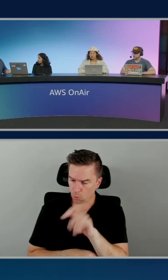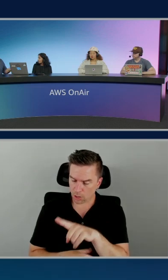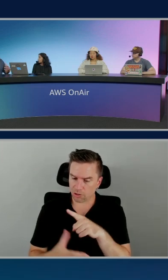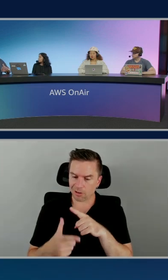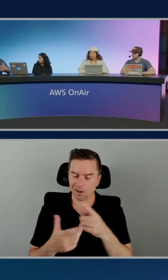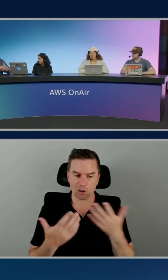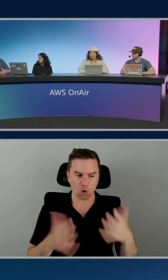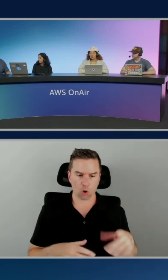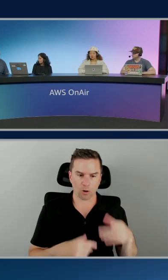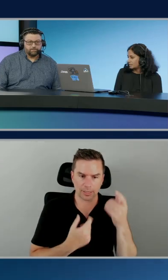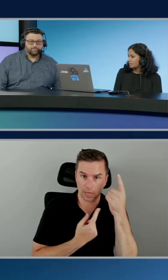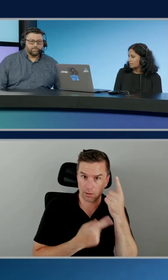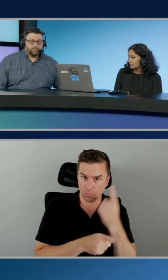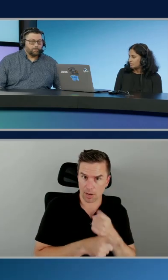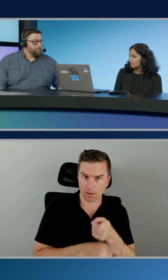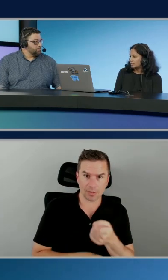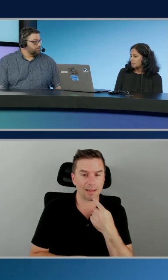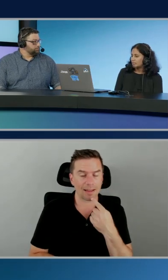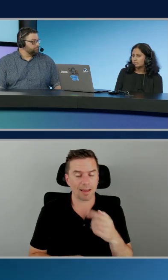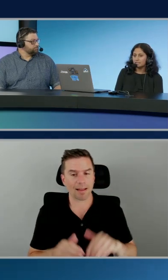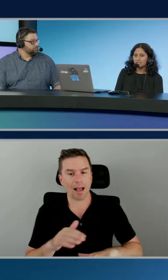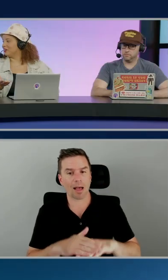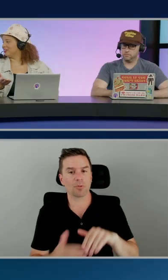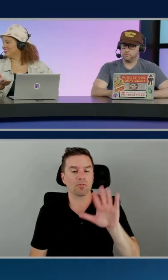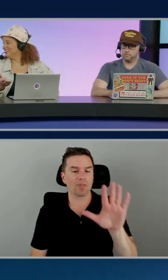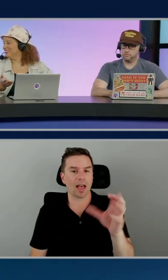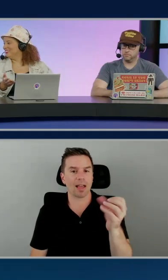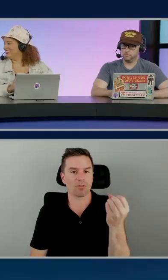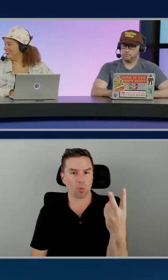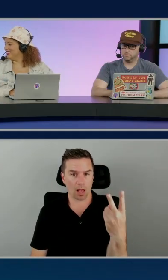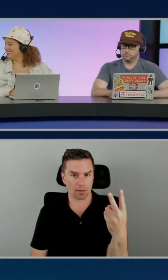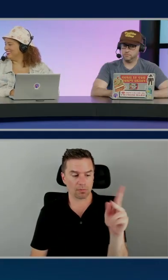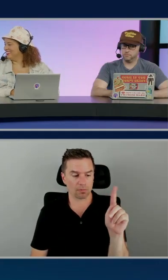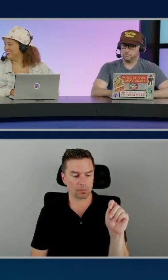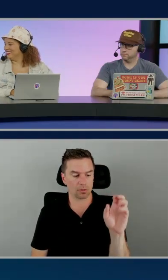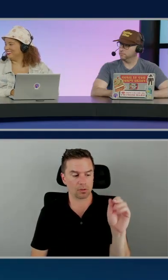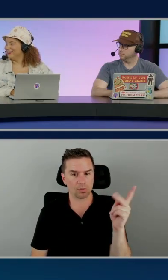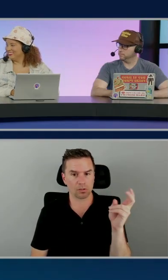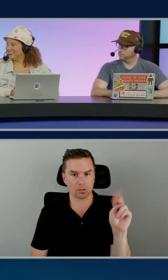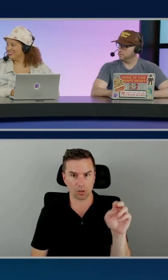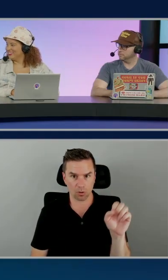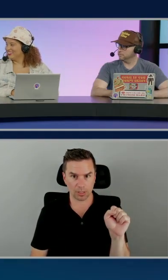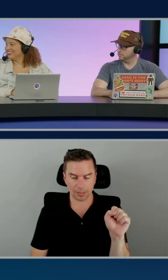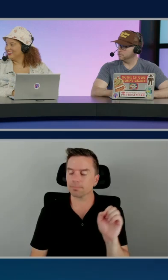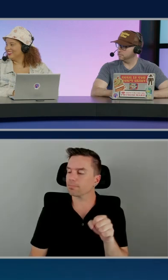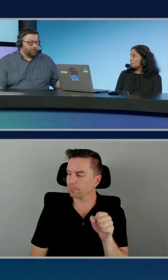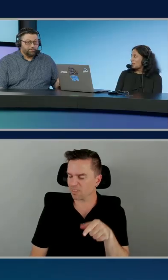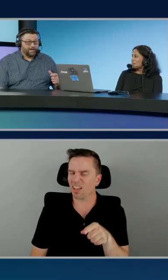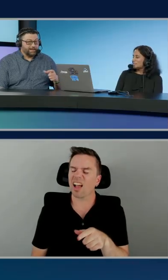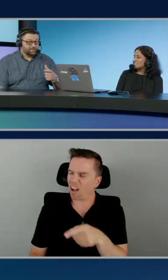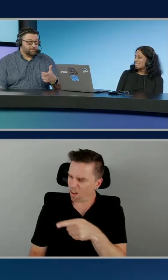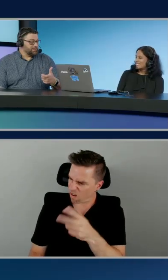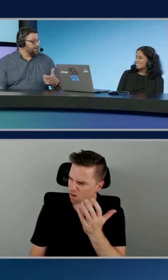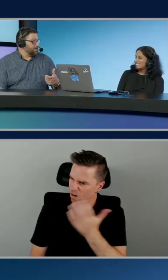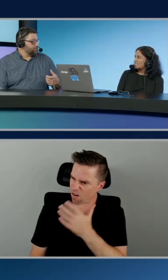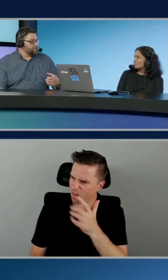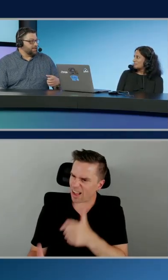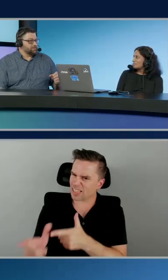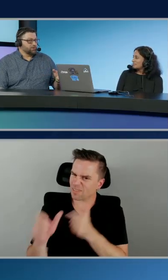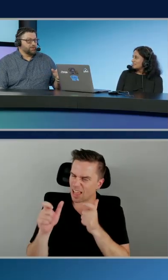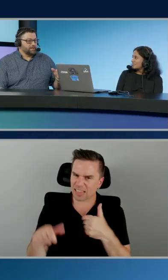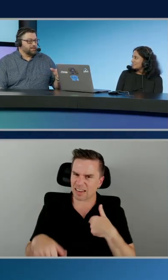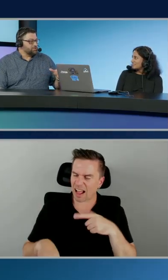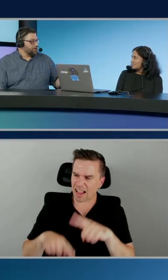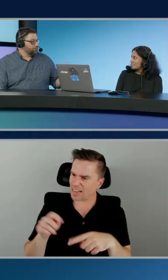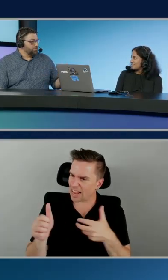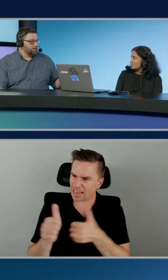512 tokens, so it's going to spit out. Okay. And this is going faster than we can even read it. Yeah. So that you make a really good point, right? And that's one of the key metrics here.